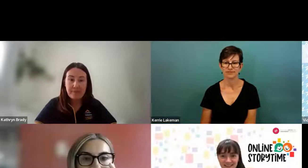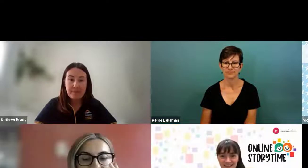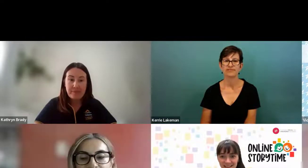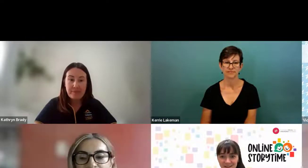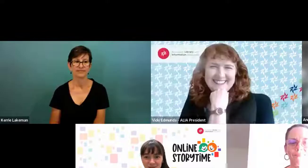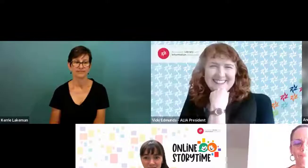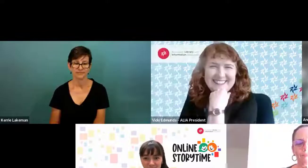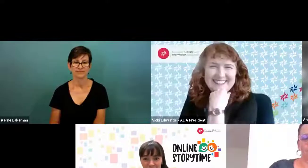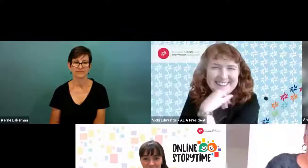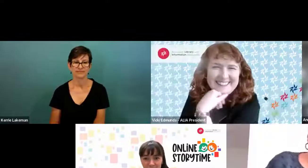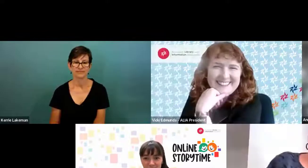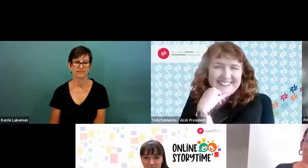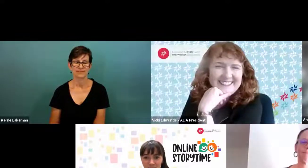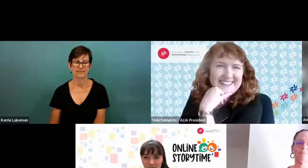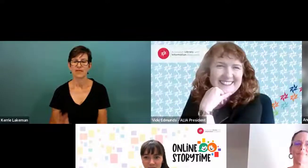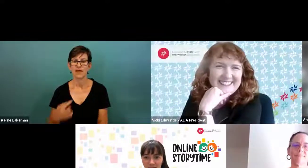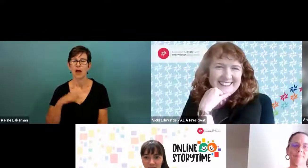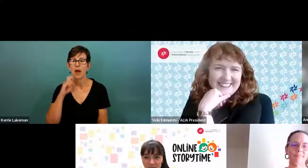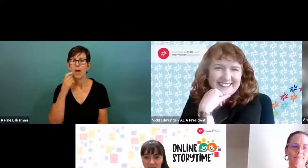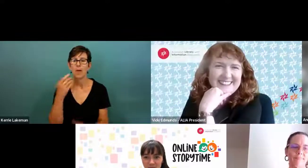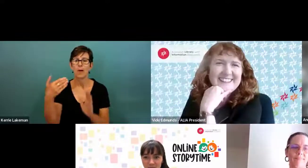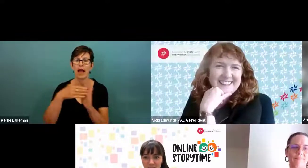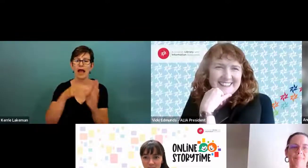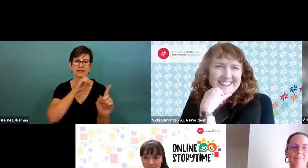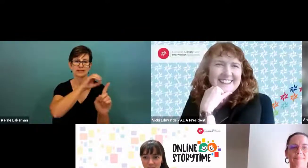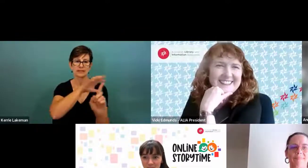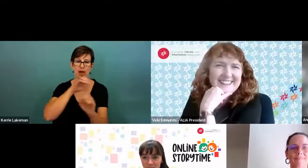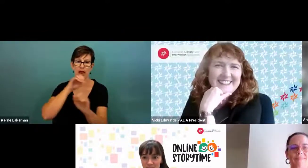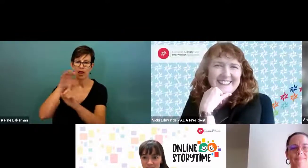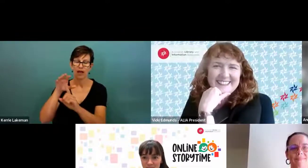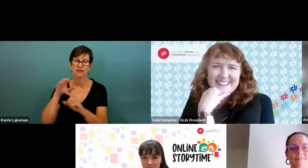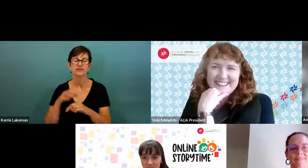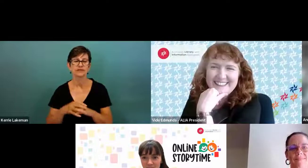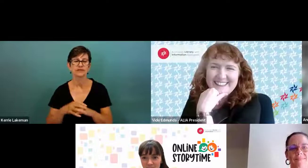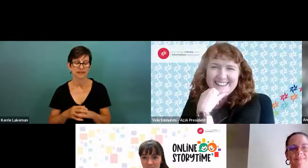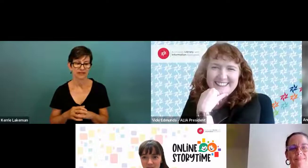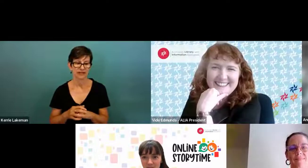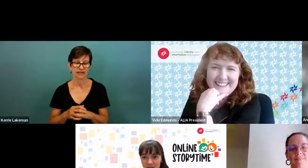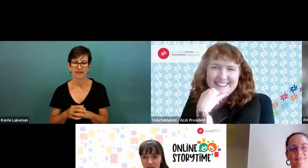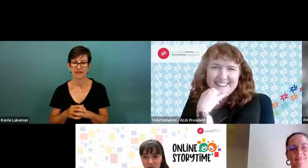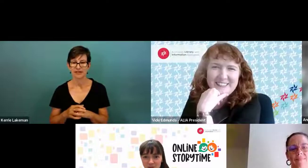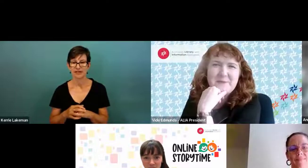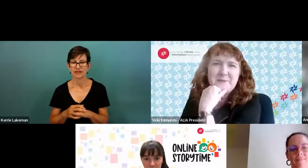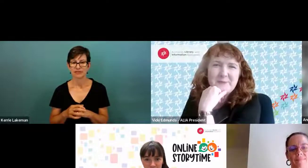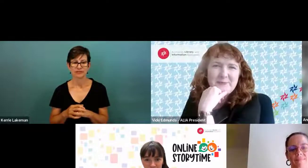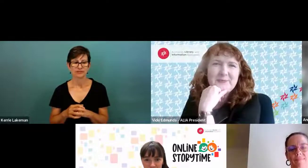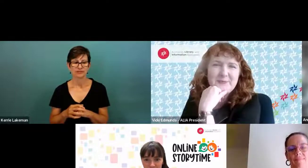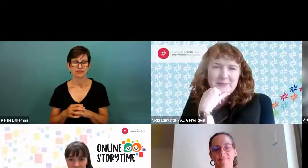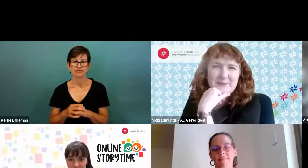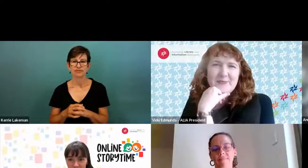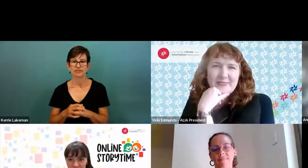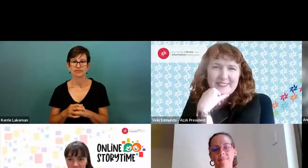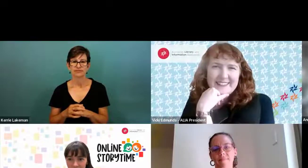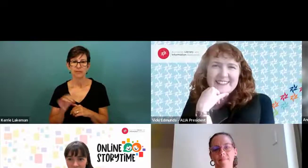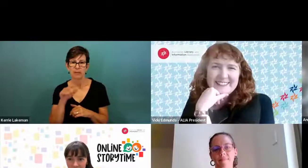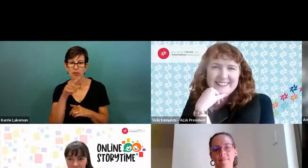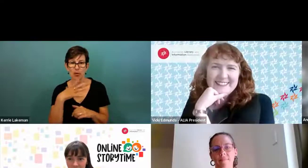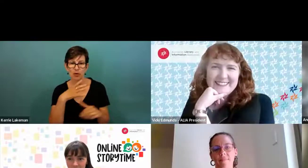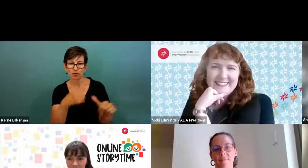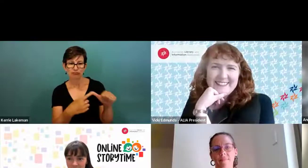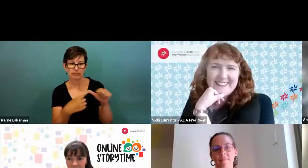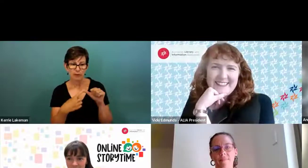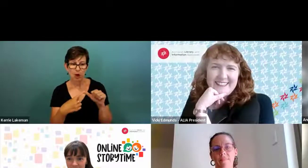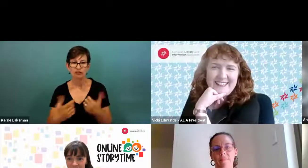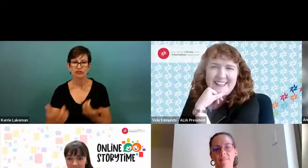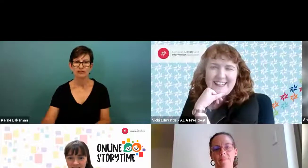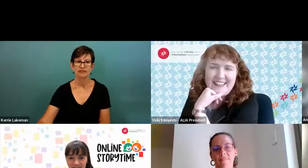Yes, I did. I'm just going to add some spotlights back onto people who might want to respond to these questions.